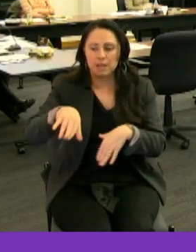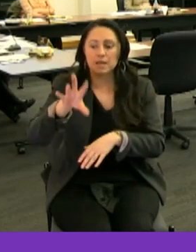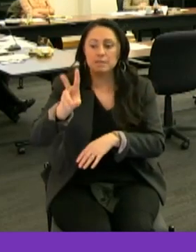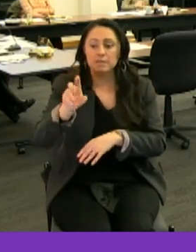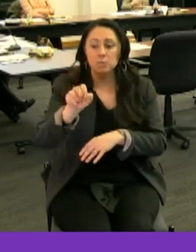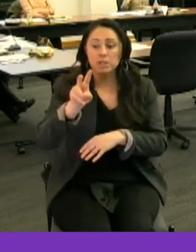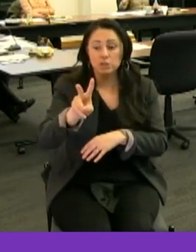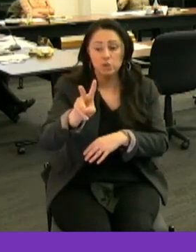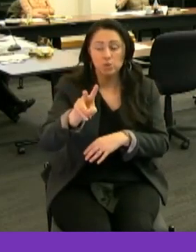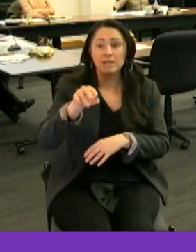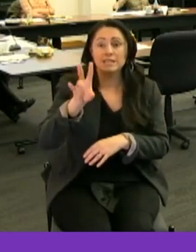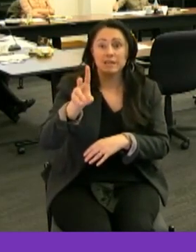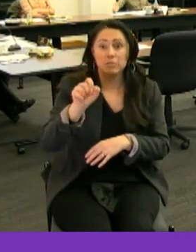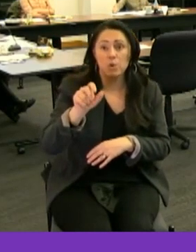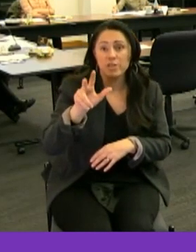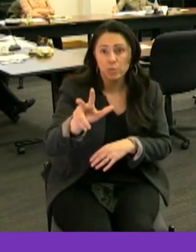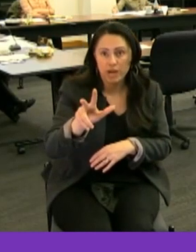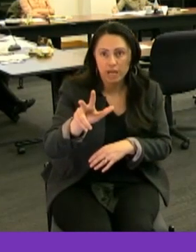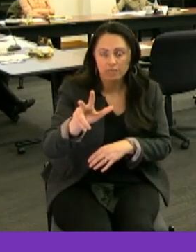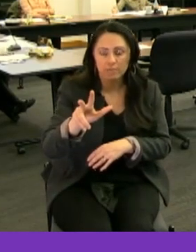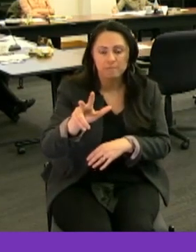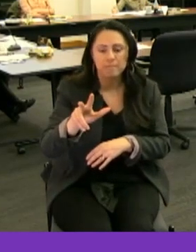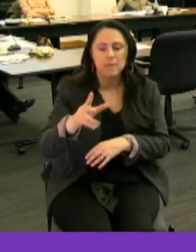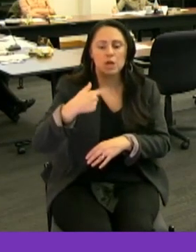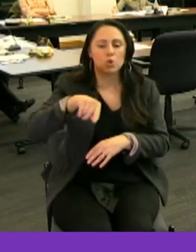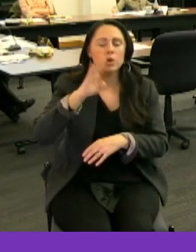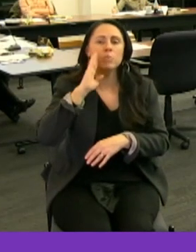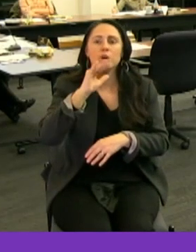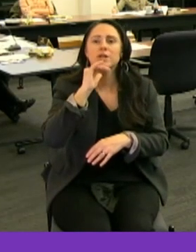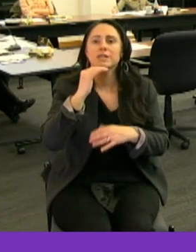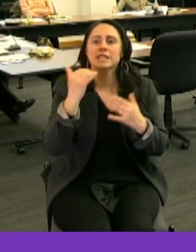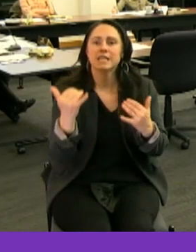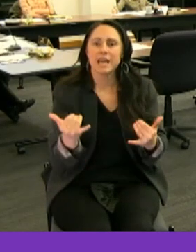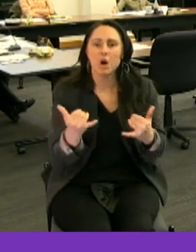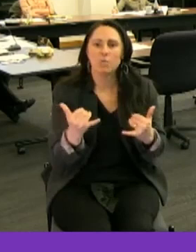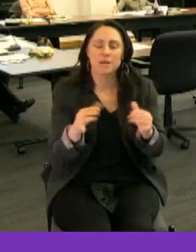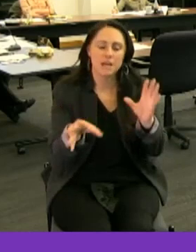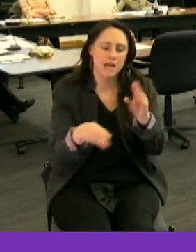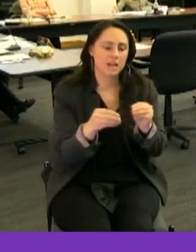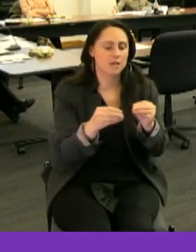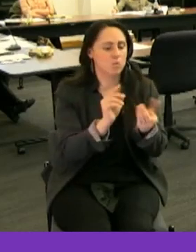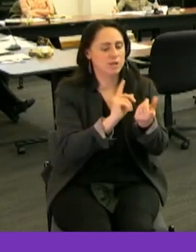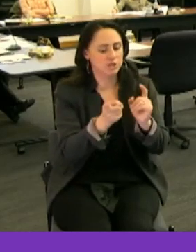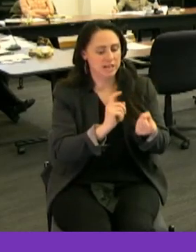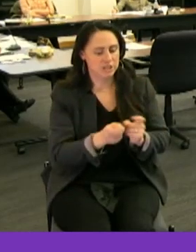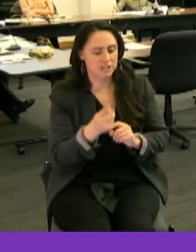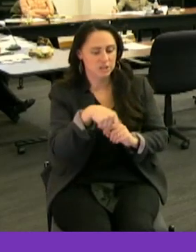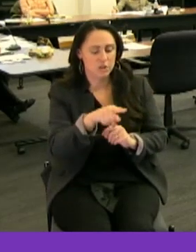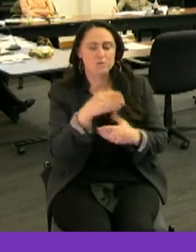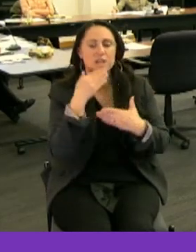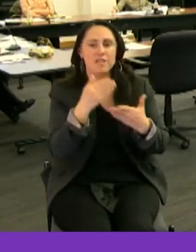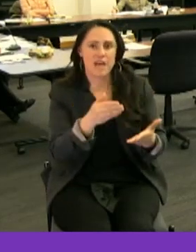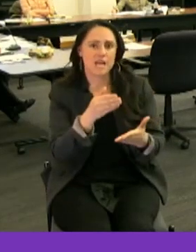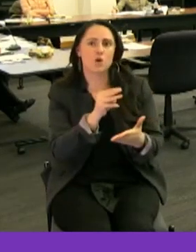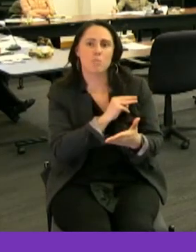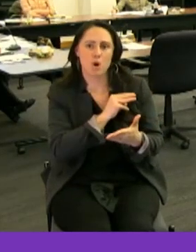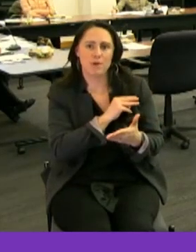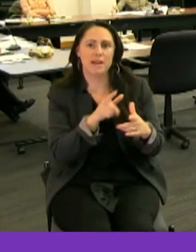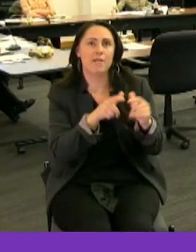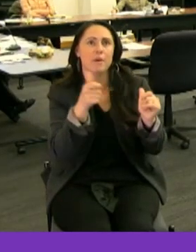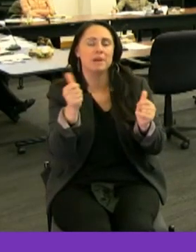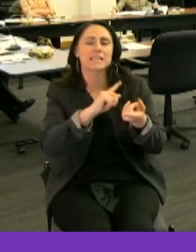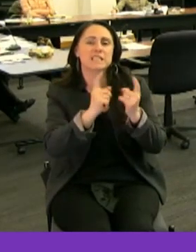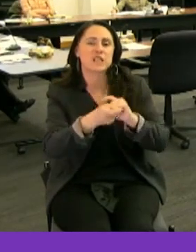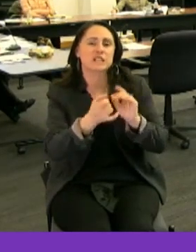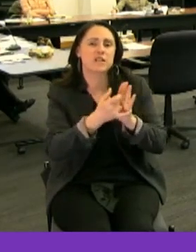and 7.3, we will now be adding more changes to those. Thank you, Maureen. The biggest change